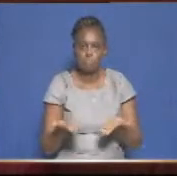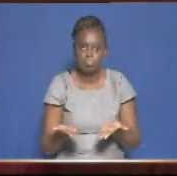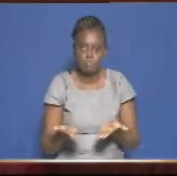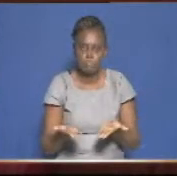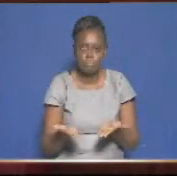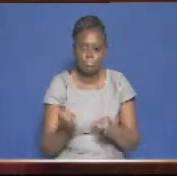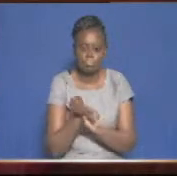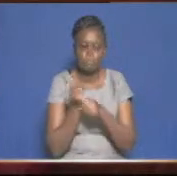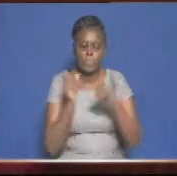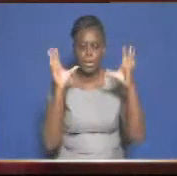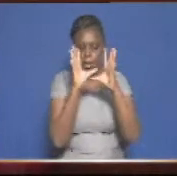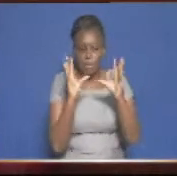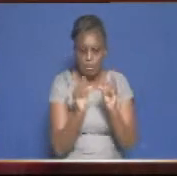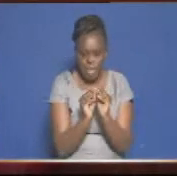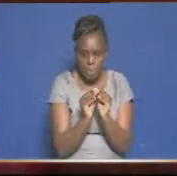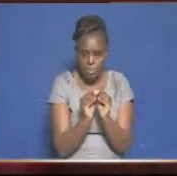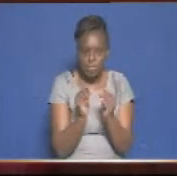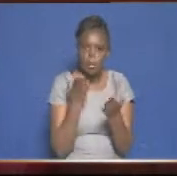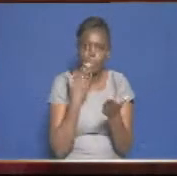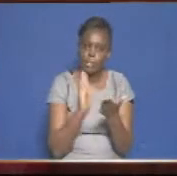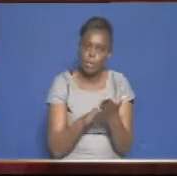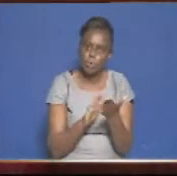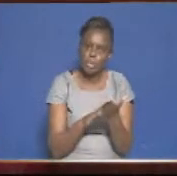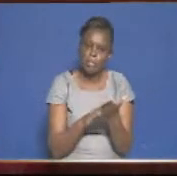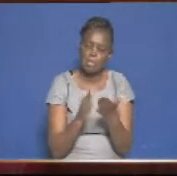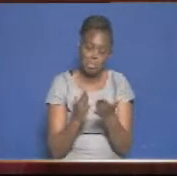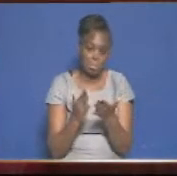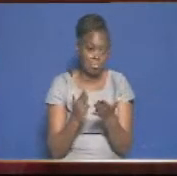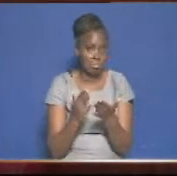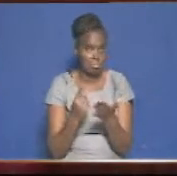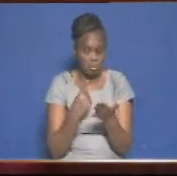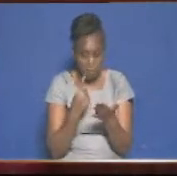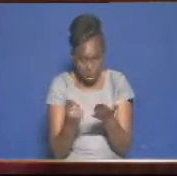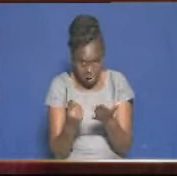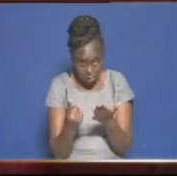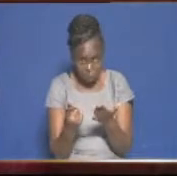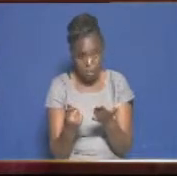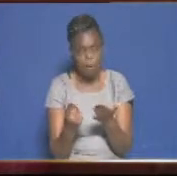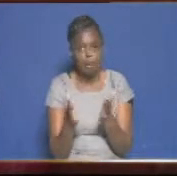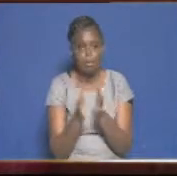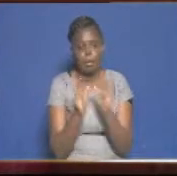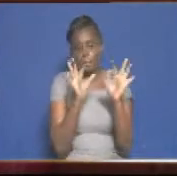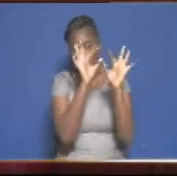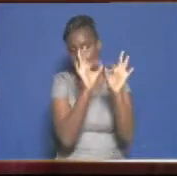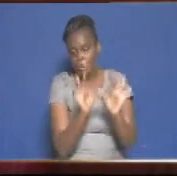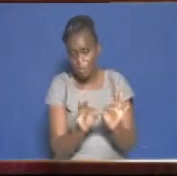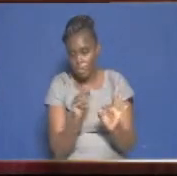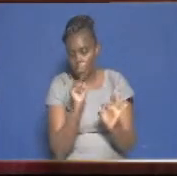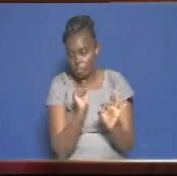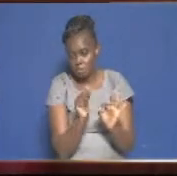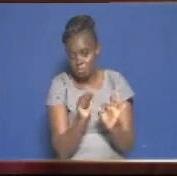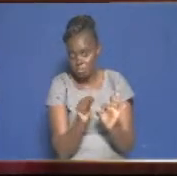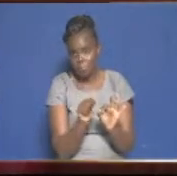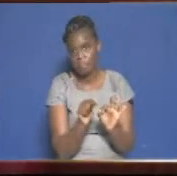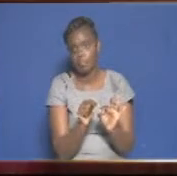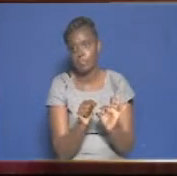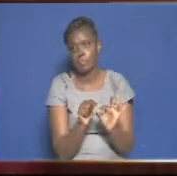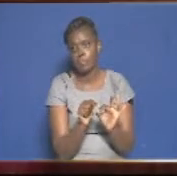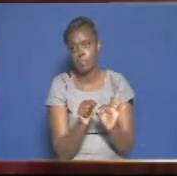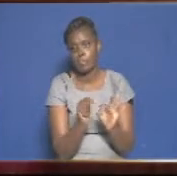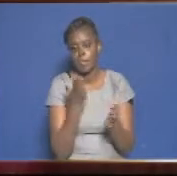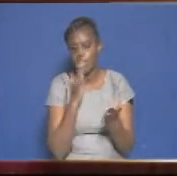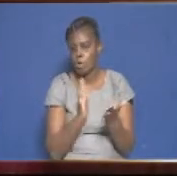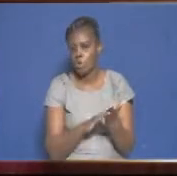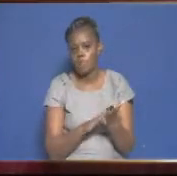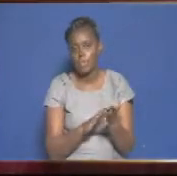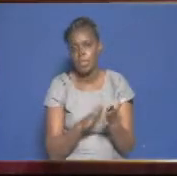we make our budget, we give our recommendations, Mr. Speaker, and Treasury seems not to take our